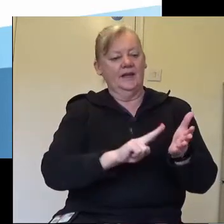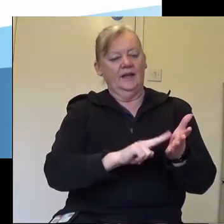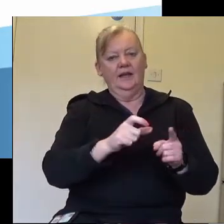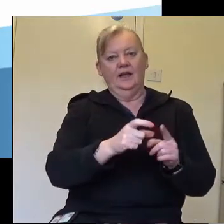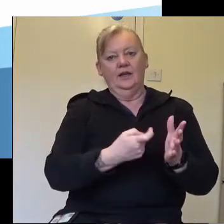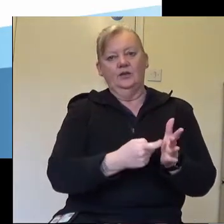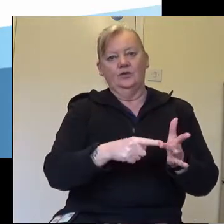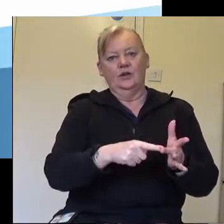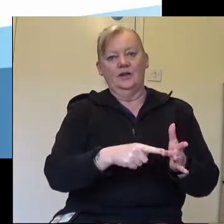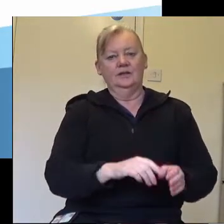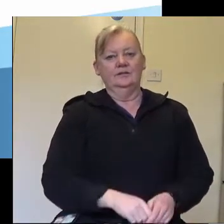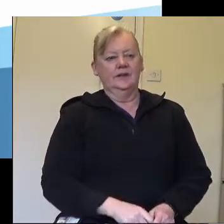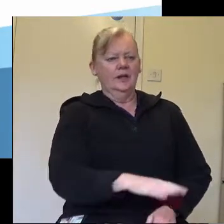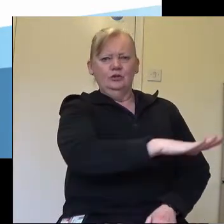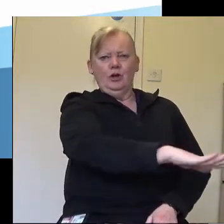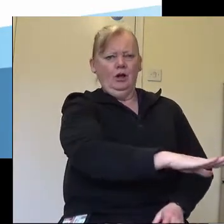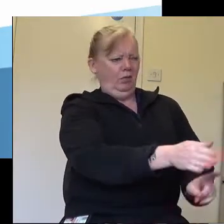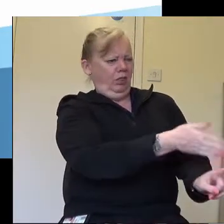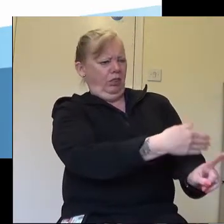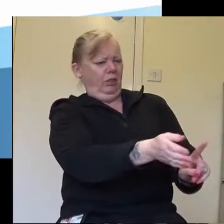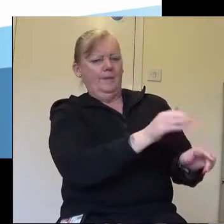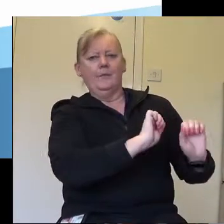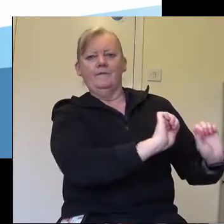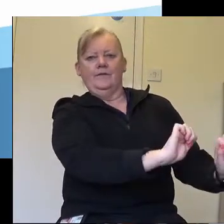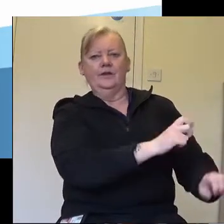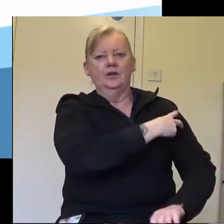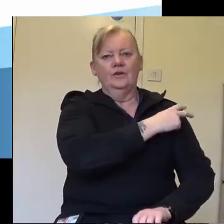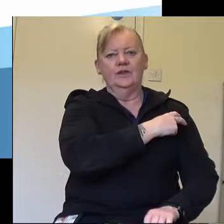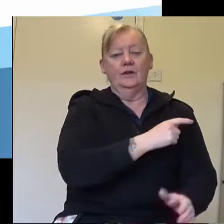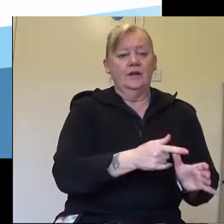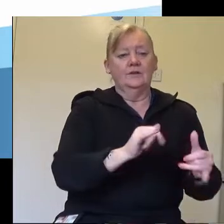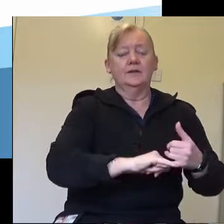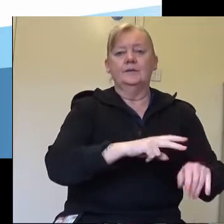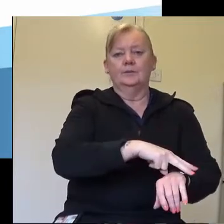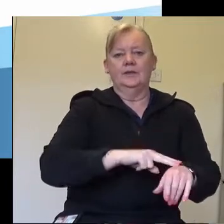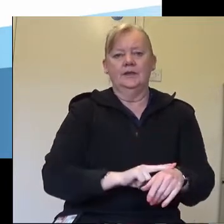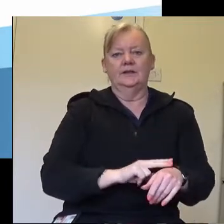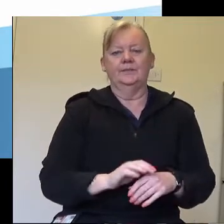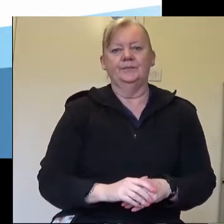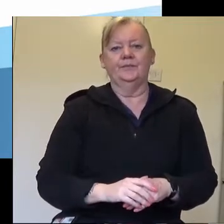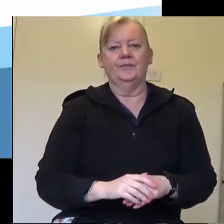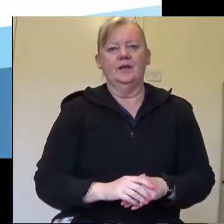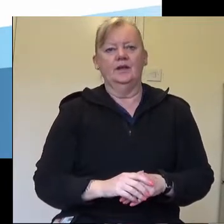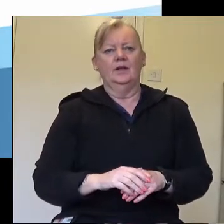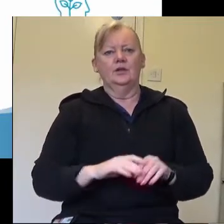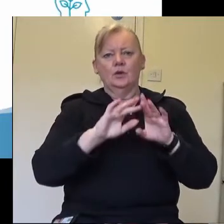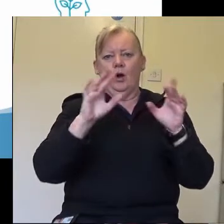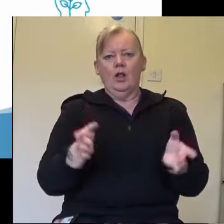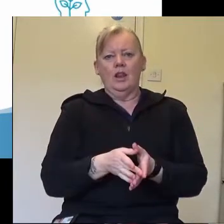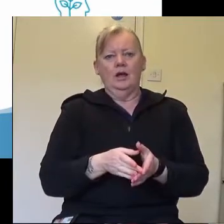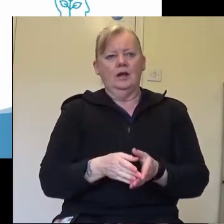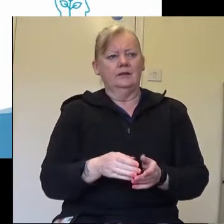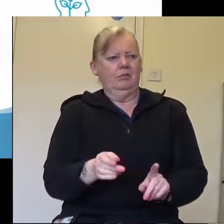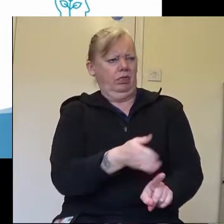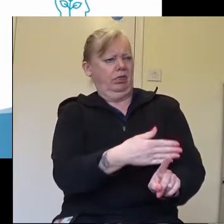Hi everyone, my name is Andrea Nicolaou and I am the Child Exploitation Prevention Officer for the force. So